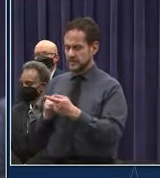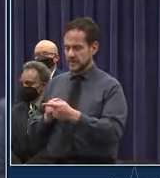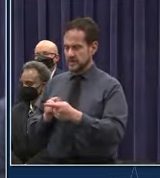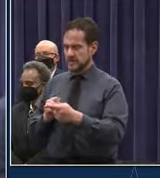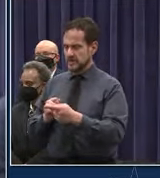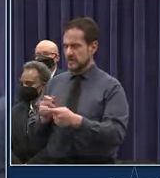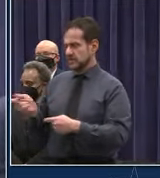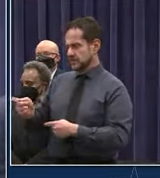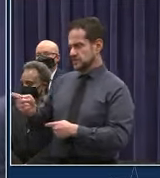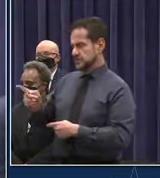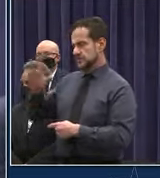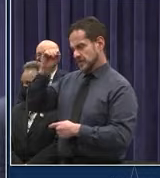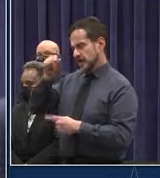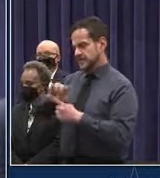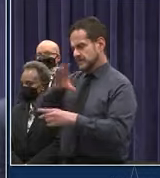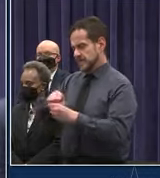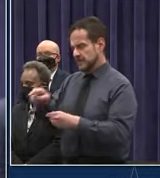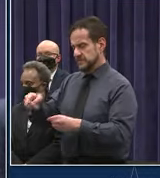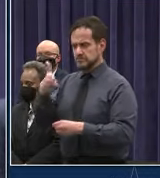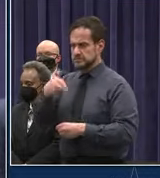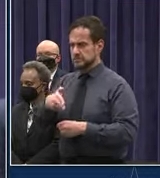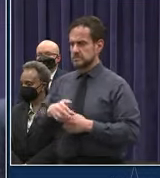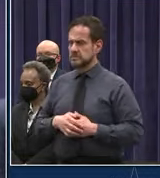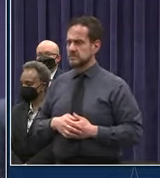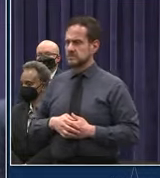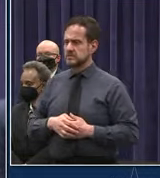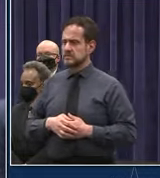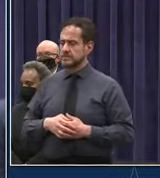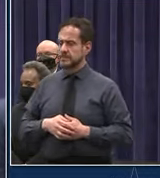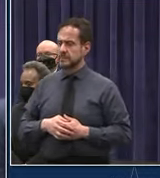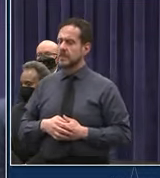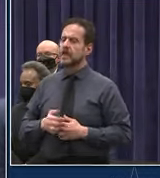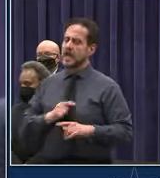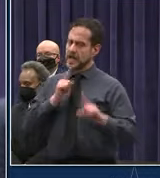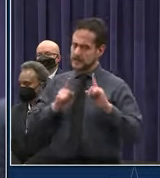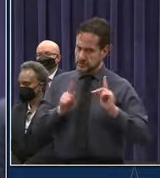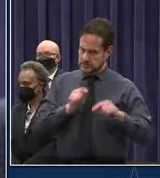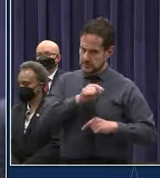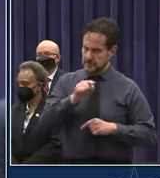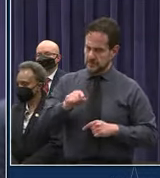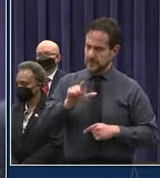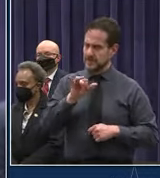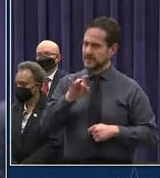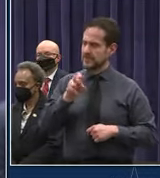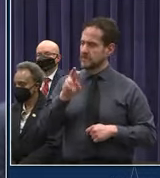violence prevention. We have to talk about reentry at the same time